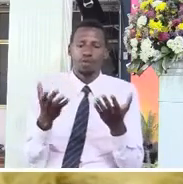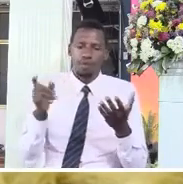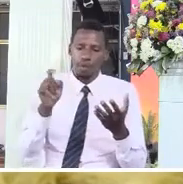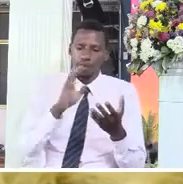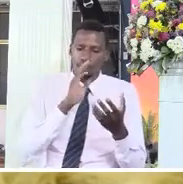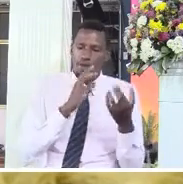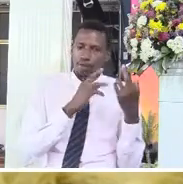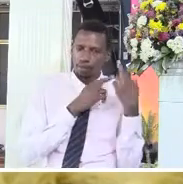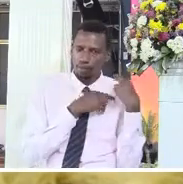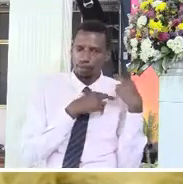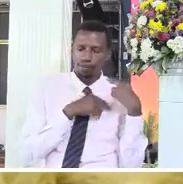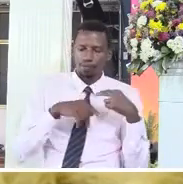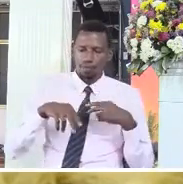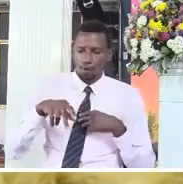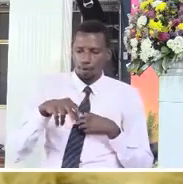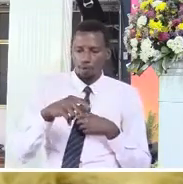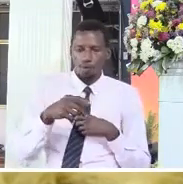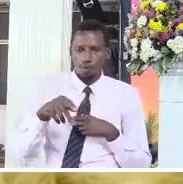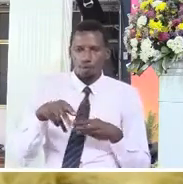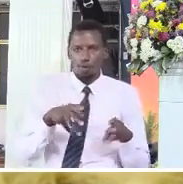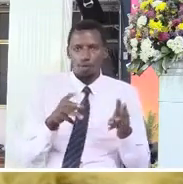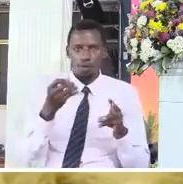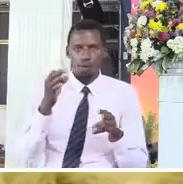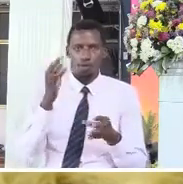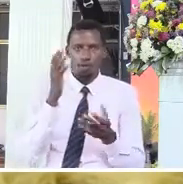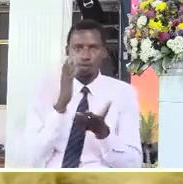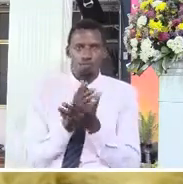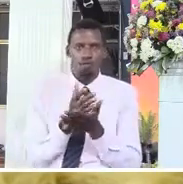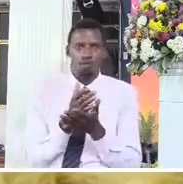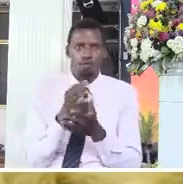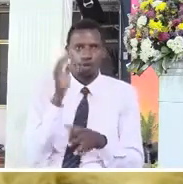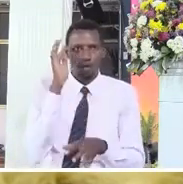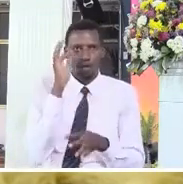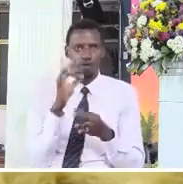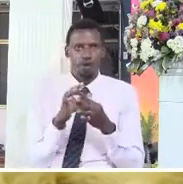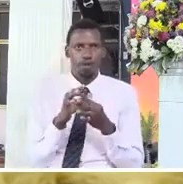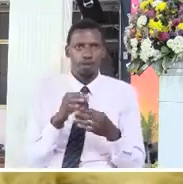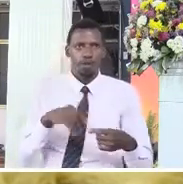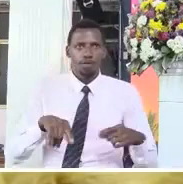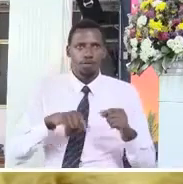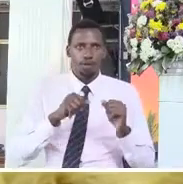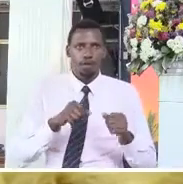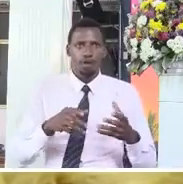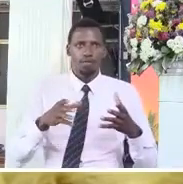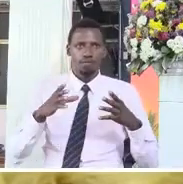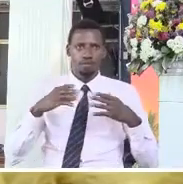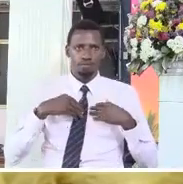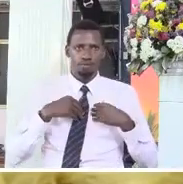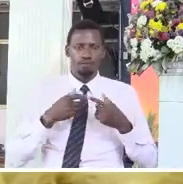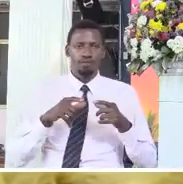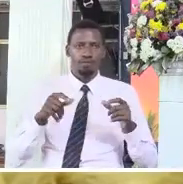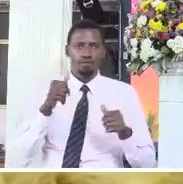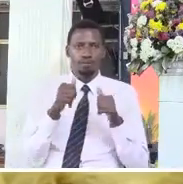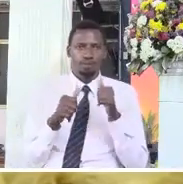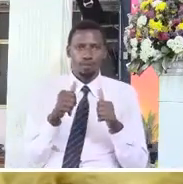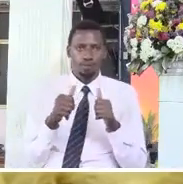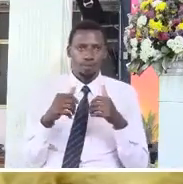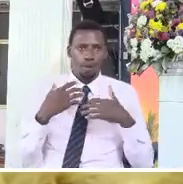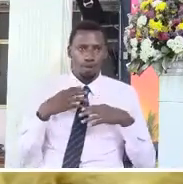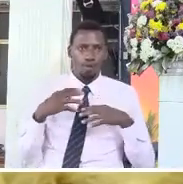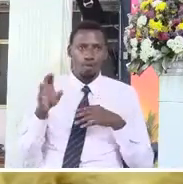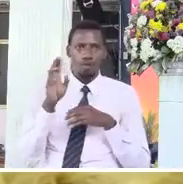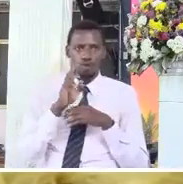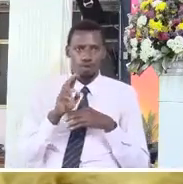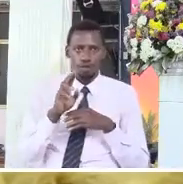and walk the way of the true faith. So we can adopt the languages which they use, which the people